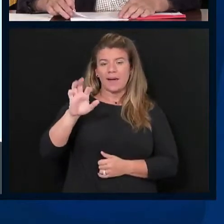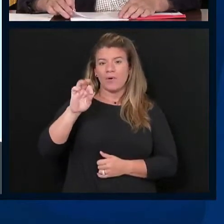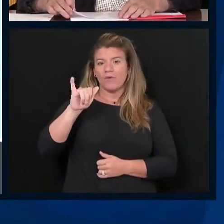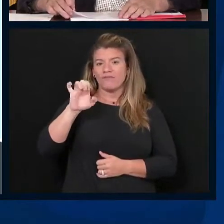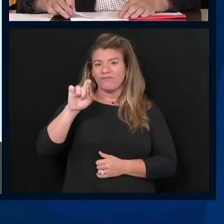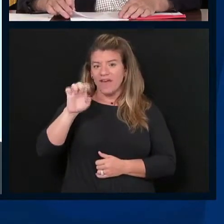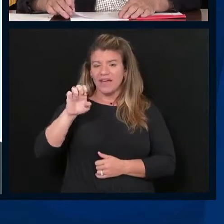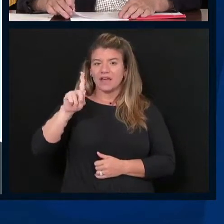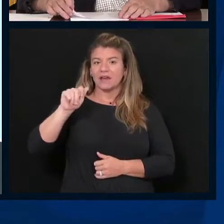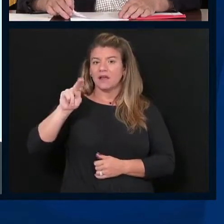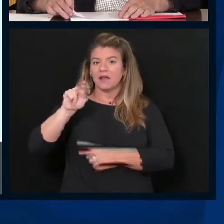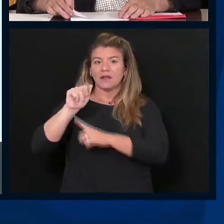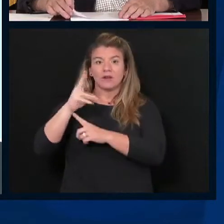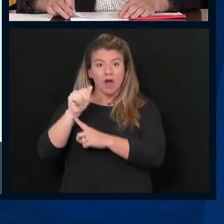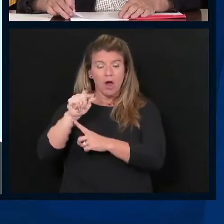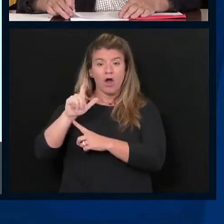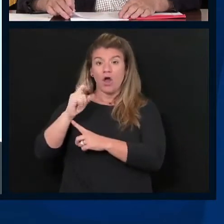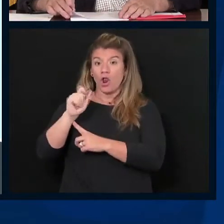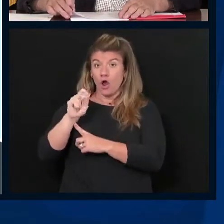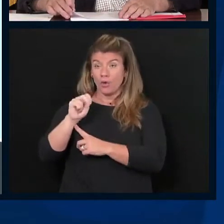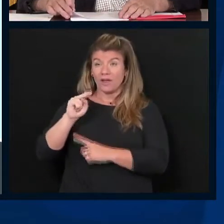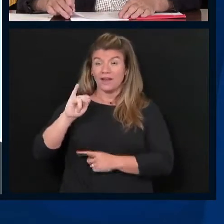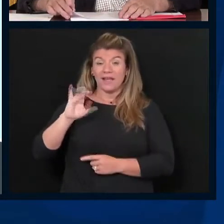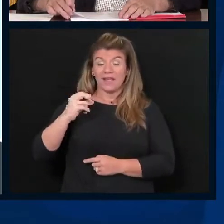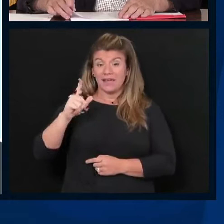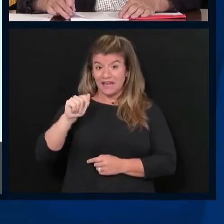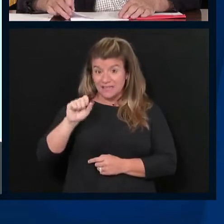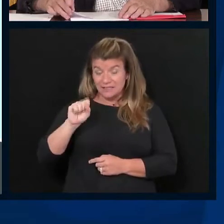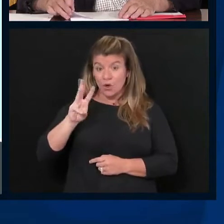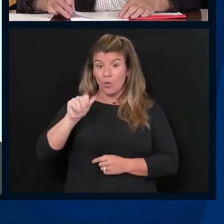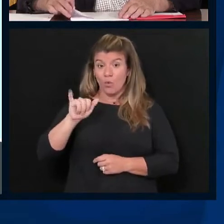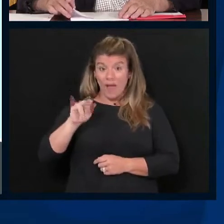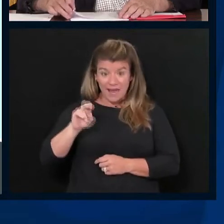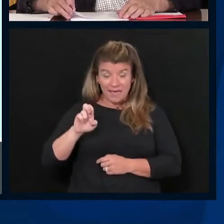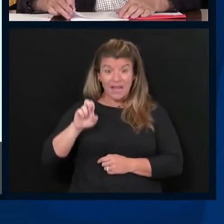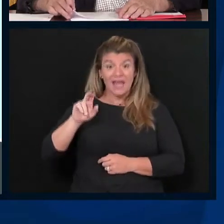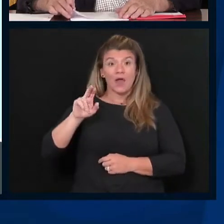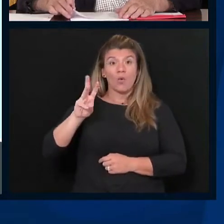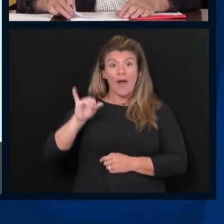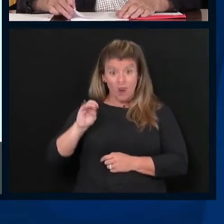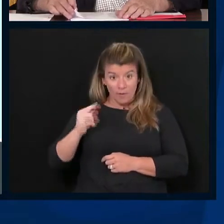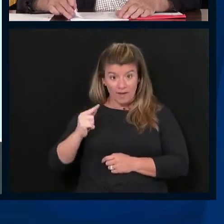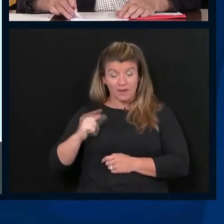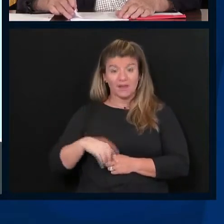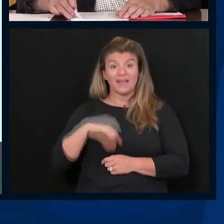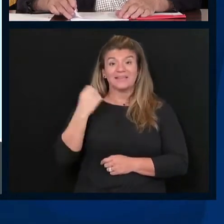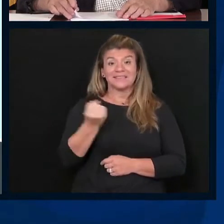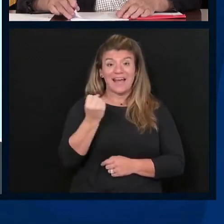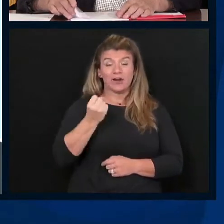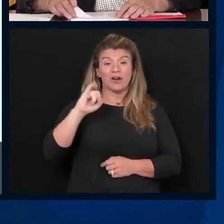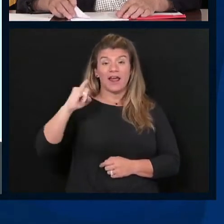Kanawha, Logan, Nicholas, Wayne, and Wyoming counties. On Saturday, we'll be in Jackson